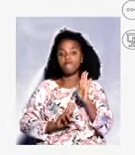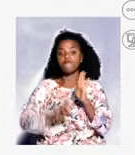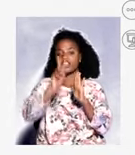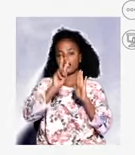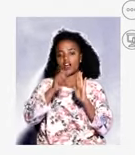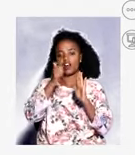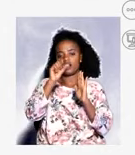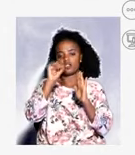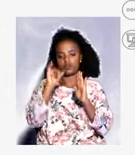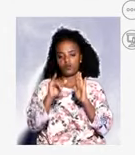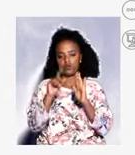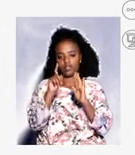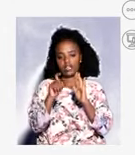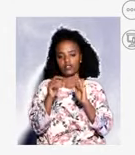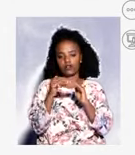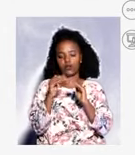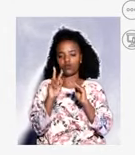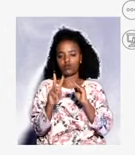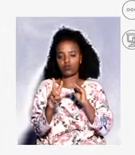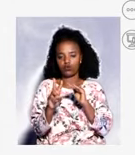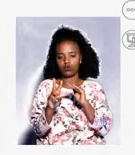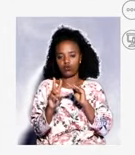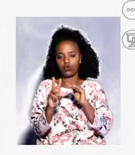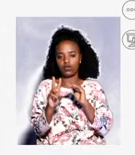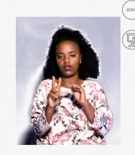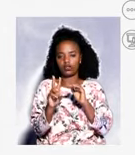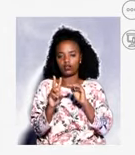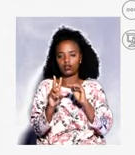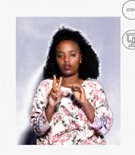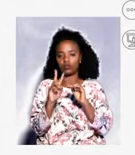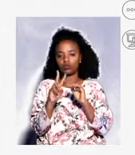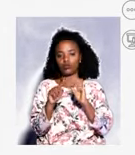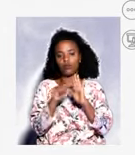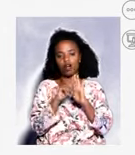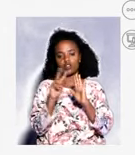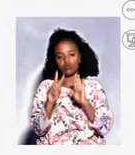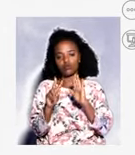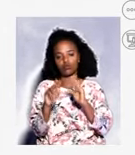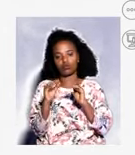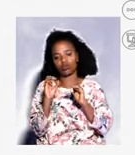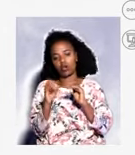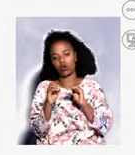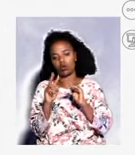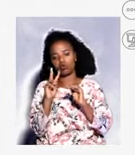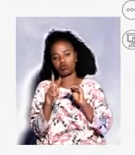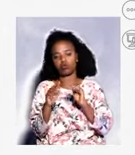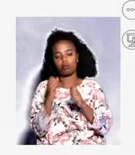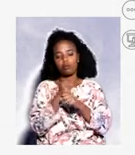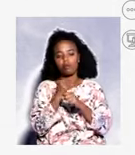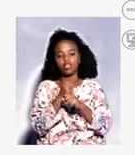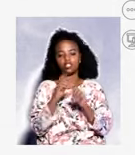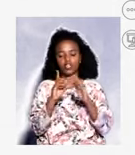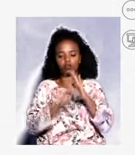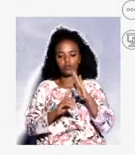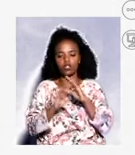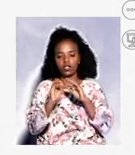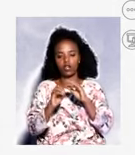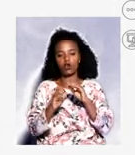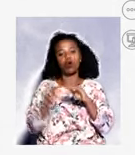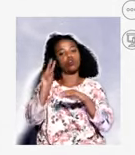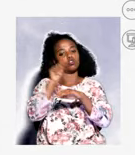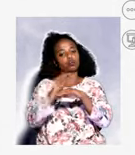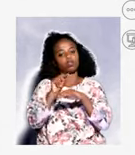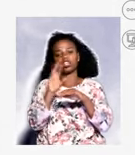is x equals to 2. 2 minus 2, 0. 2 makes the denominator 0, but not the numerator. So x equals